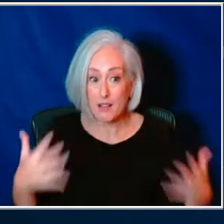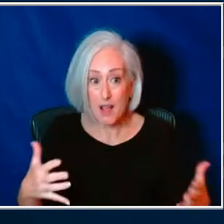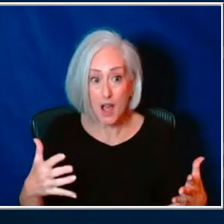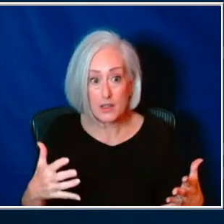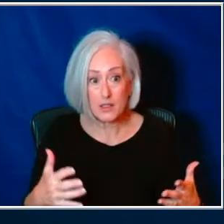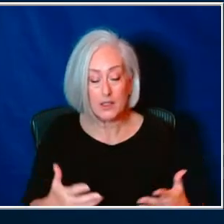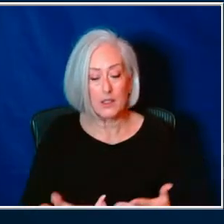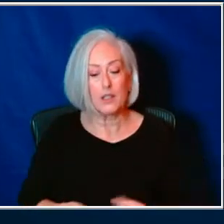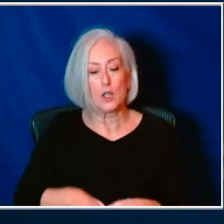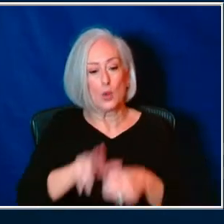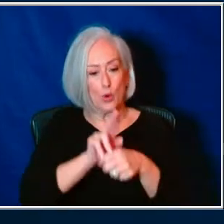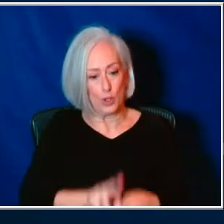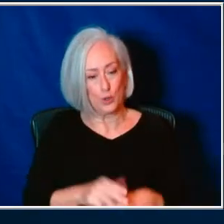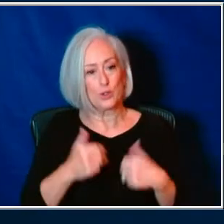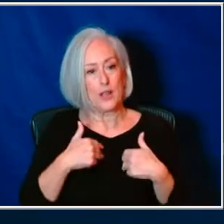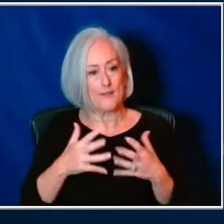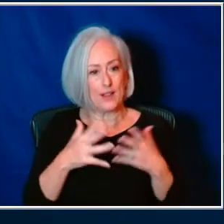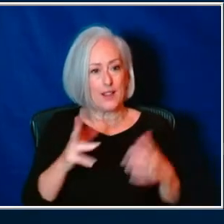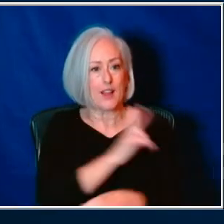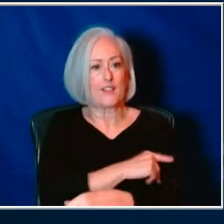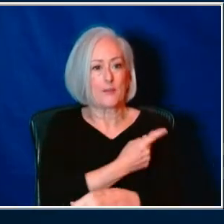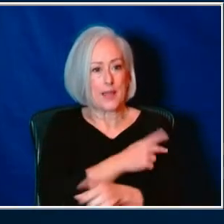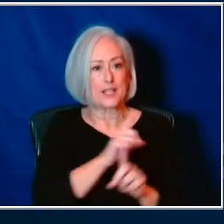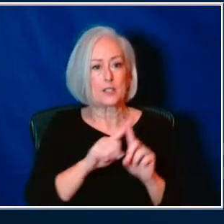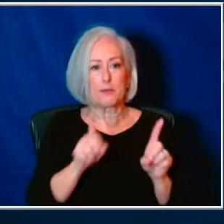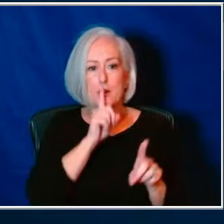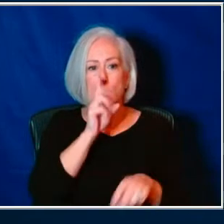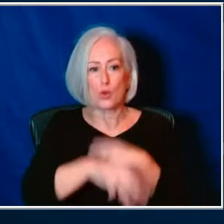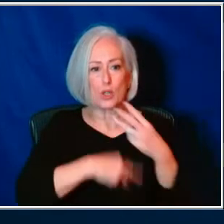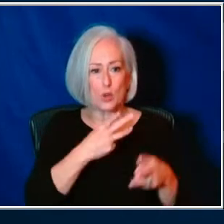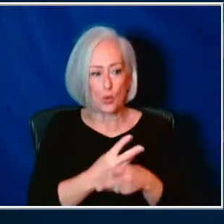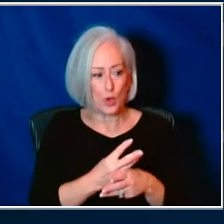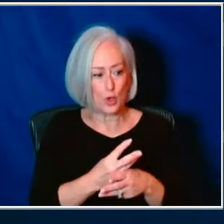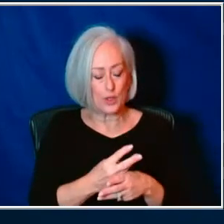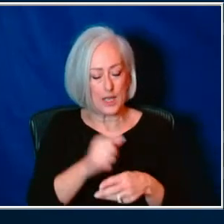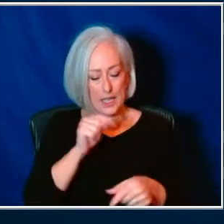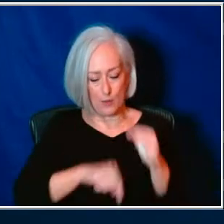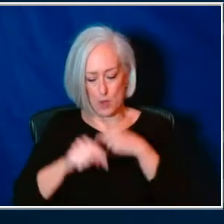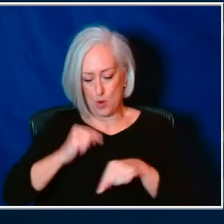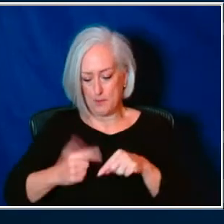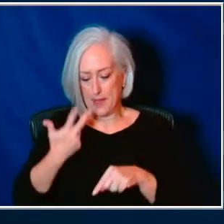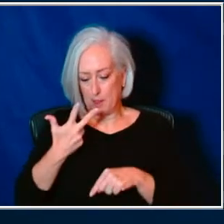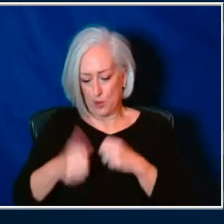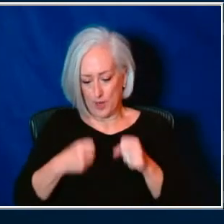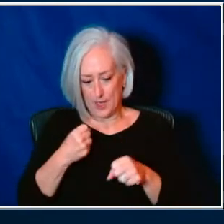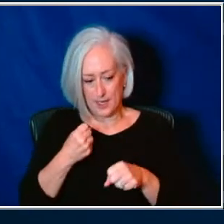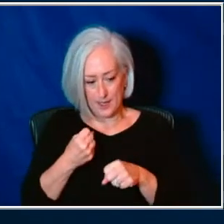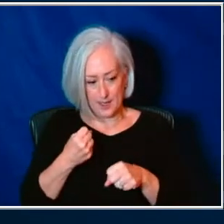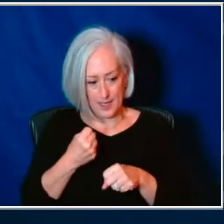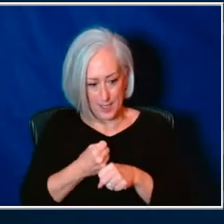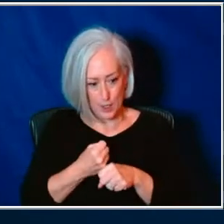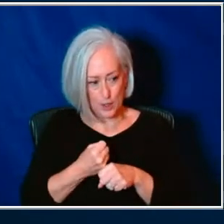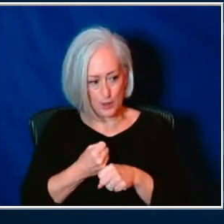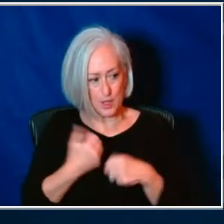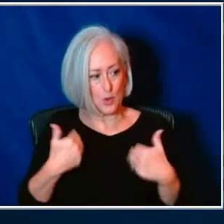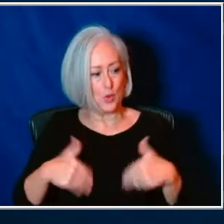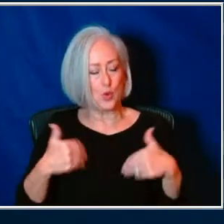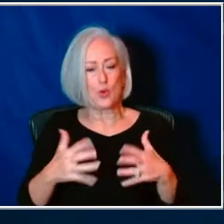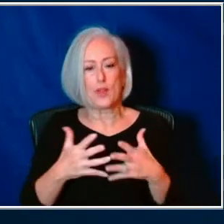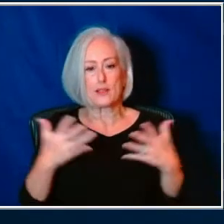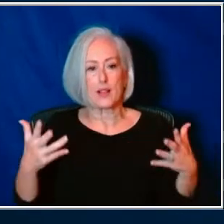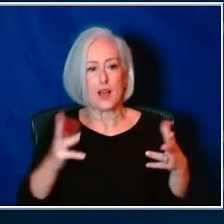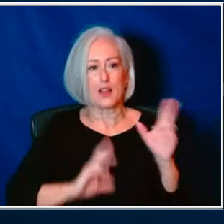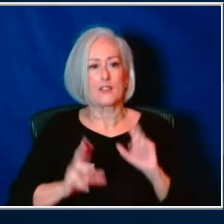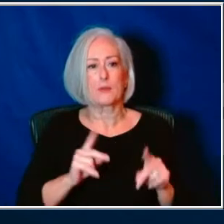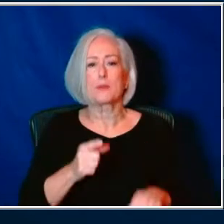well, it's business as usual. But the reality is, you went to turn the clock back 3 years, we'd say, holy cow, this is a lot of folks in there. And do you guys have the heat